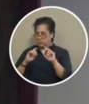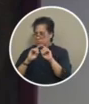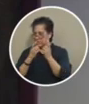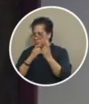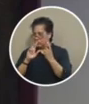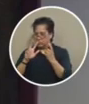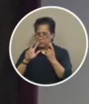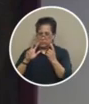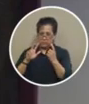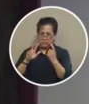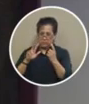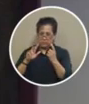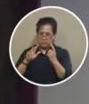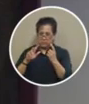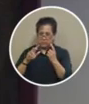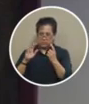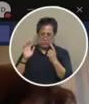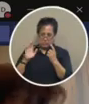Representative Hernandez.